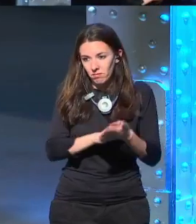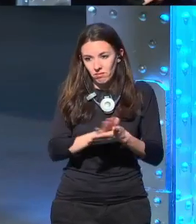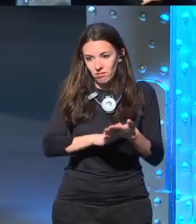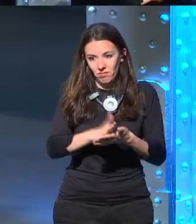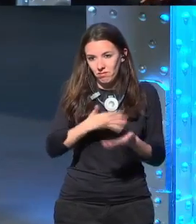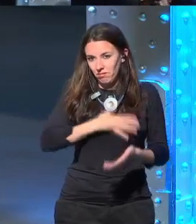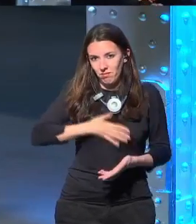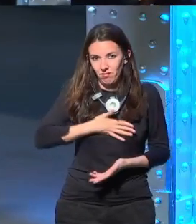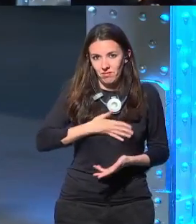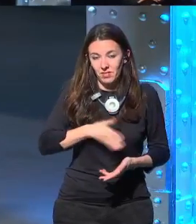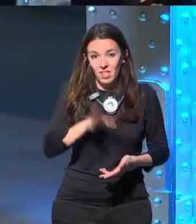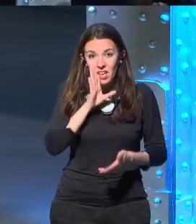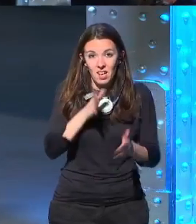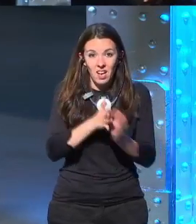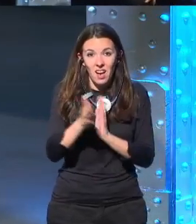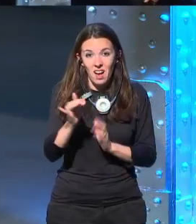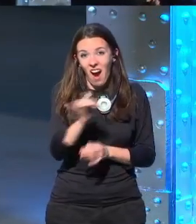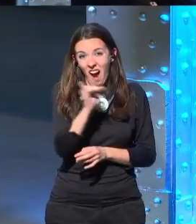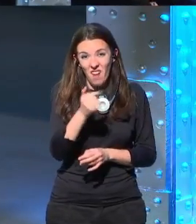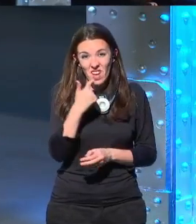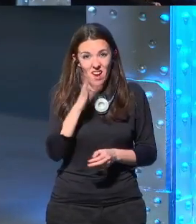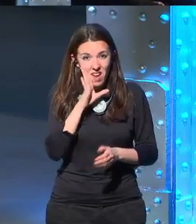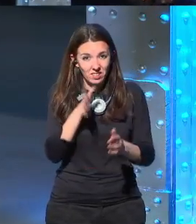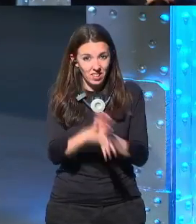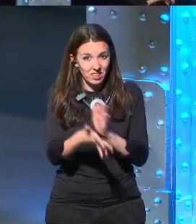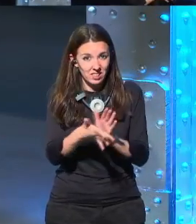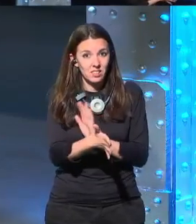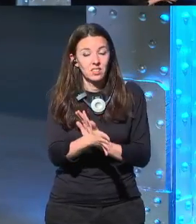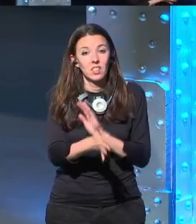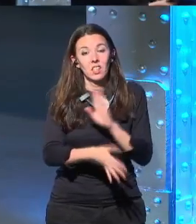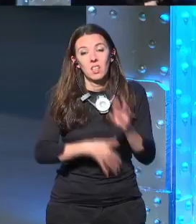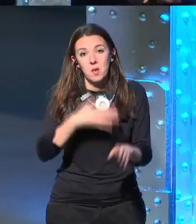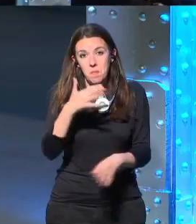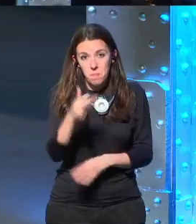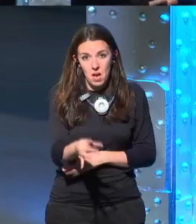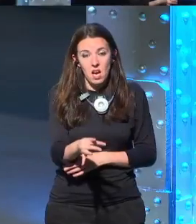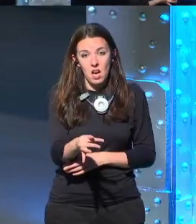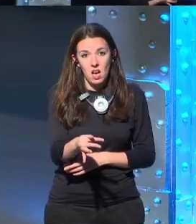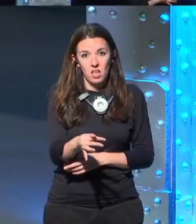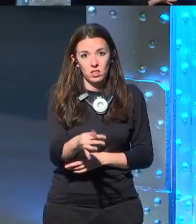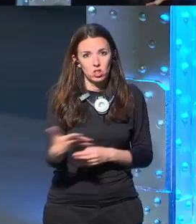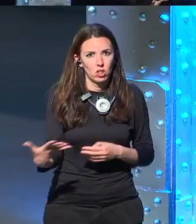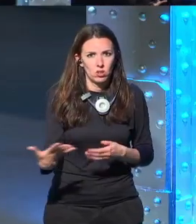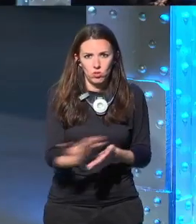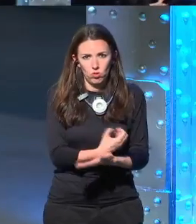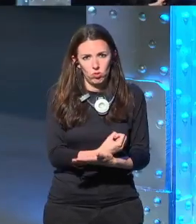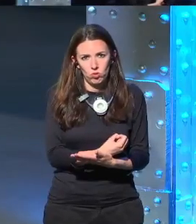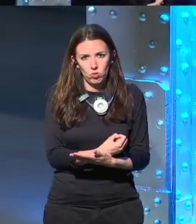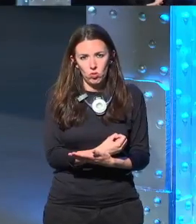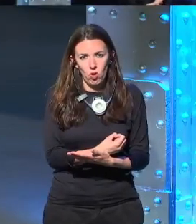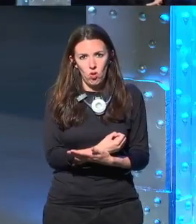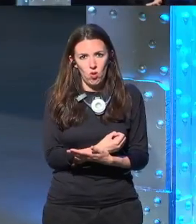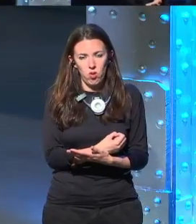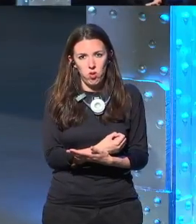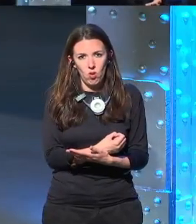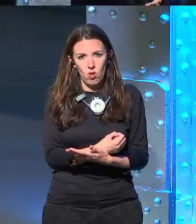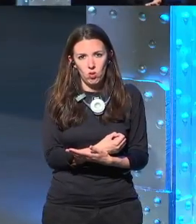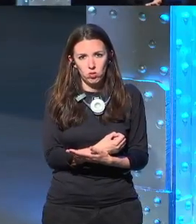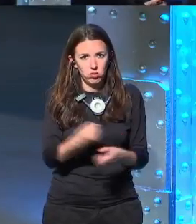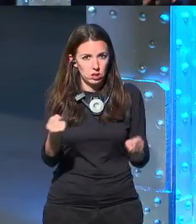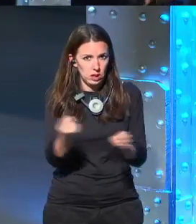briefly is that this, in addition to all these wonderful diplomatic and civic endeavors he did, he was a